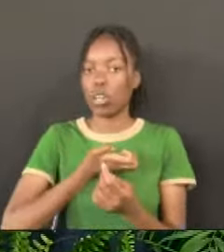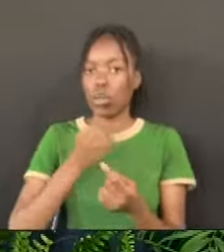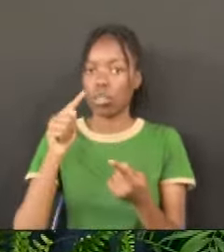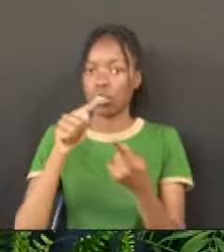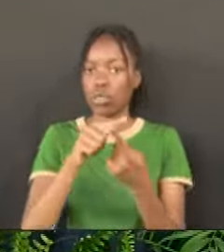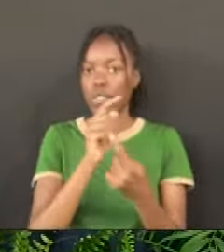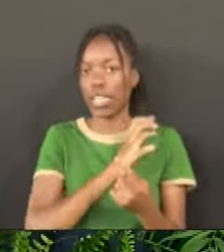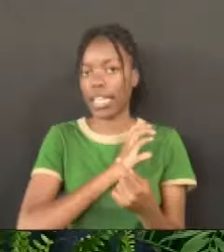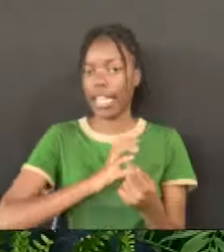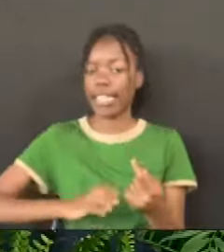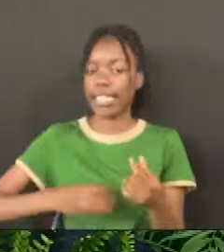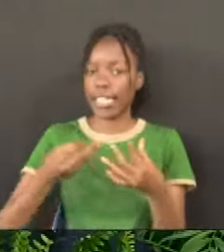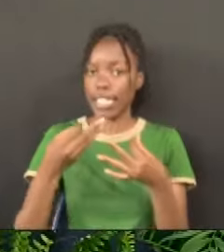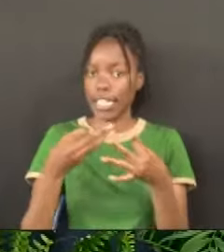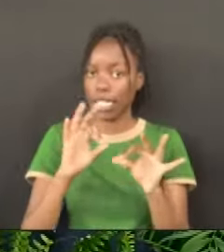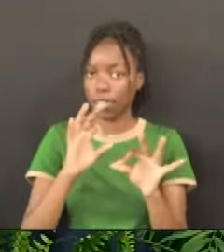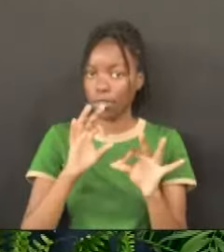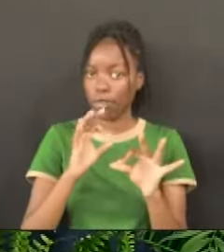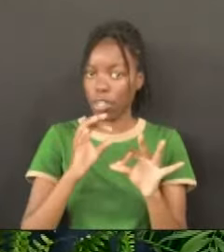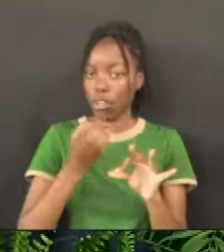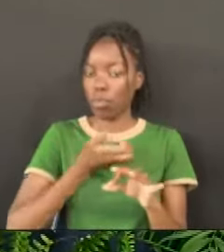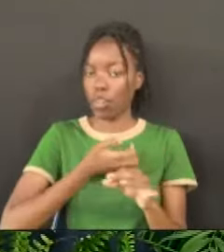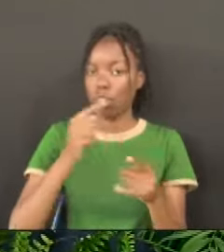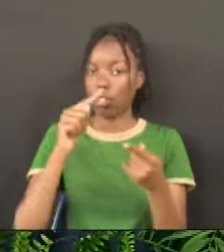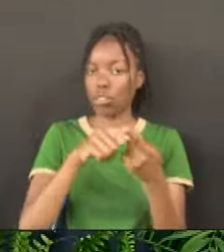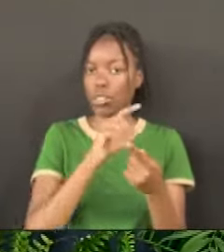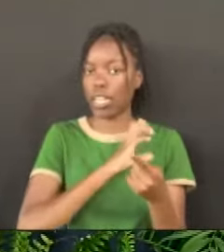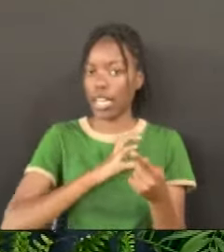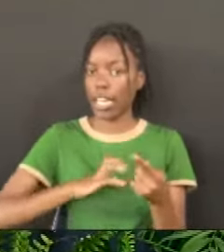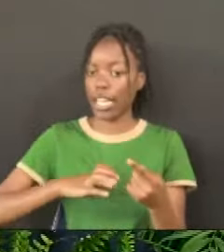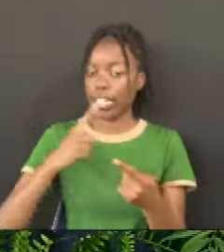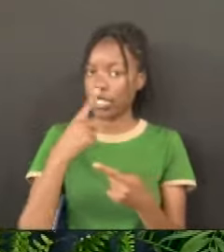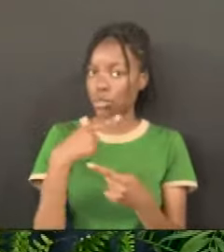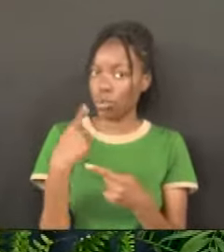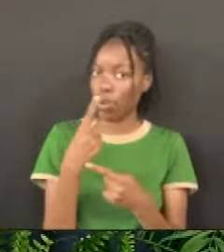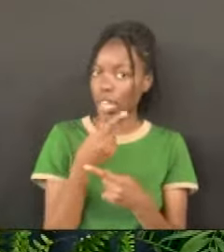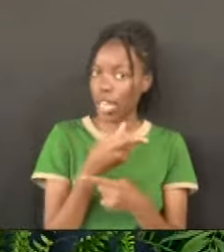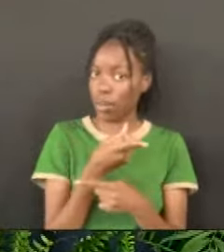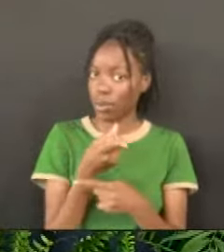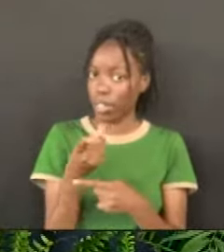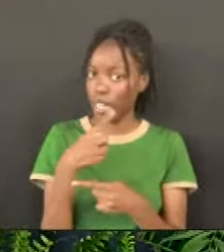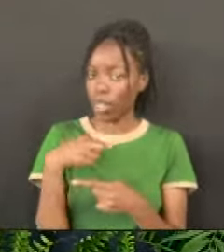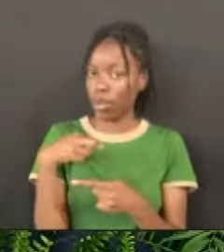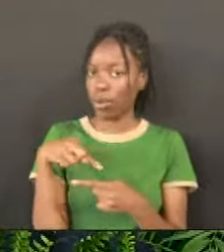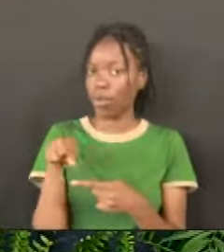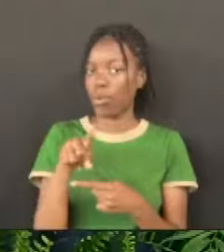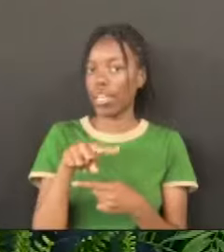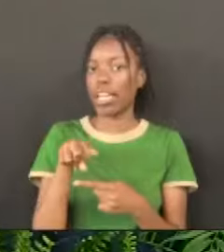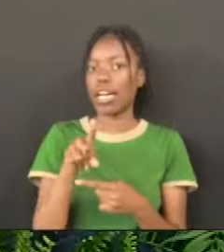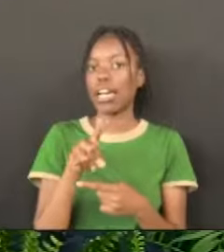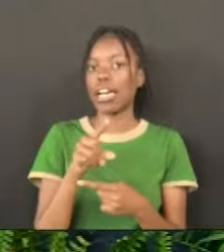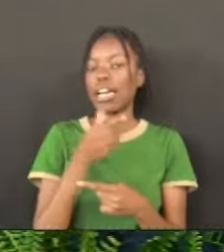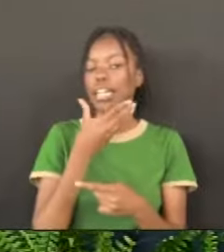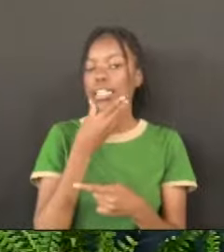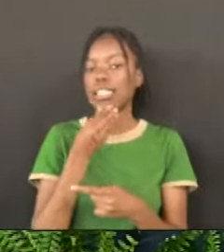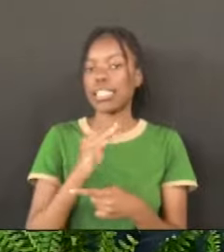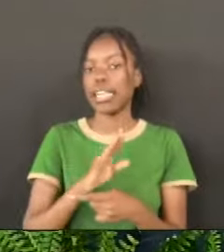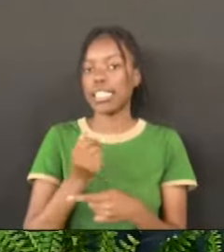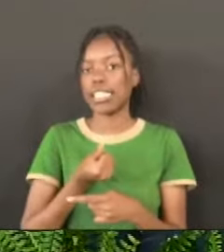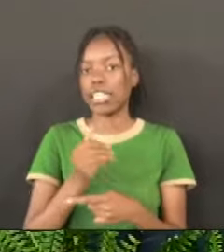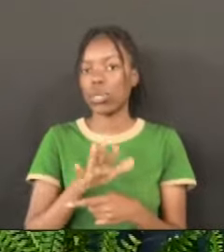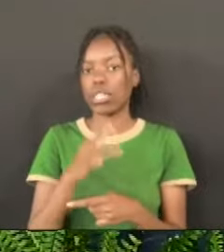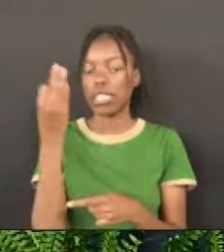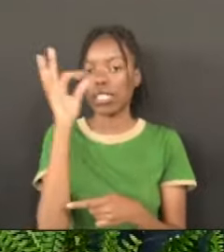if we belong to Christ, who are we? We are sons and daughters of the kingdom of